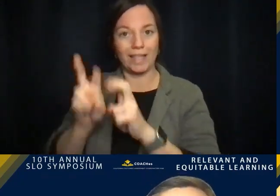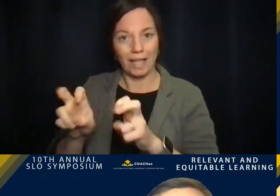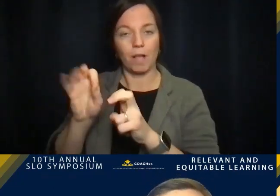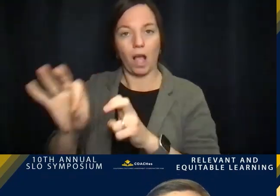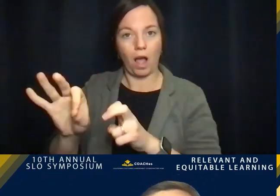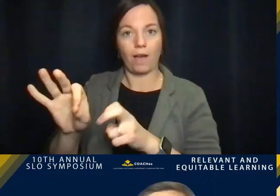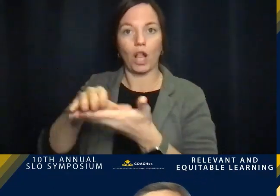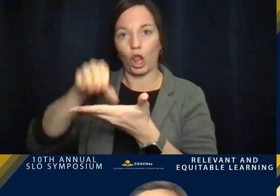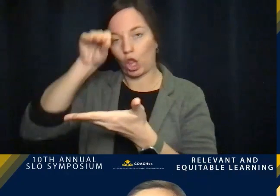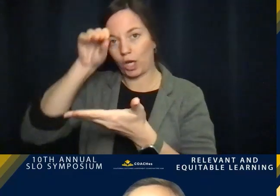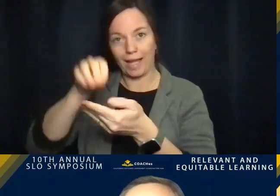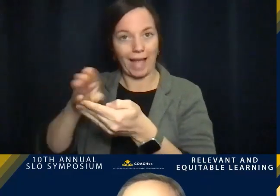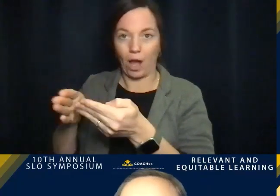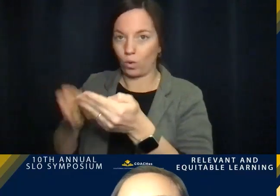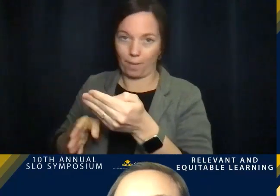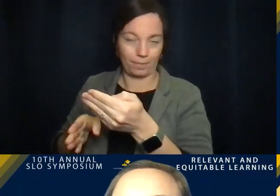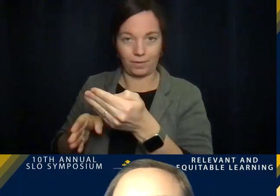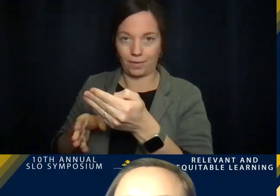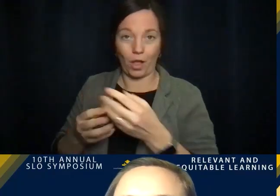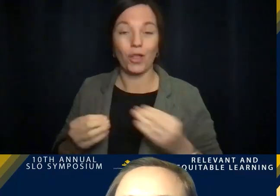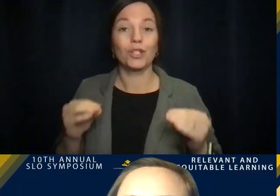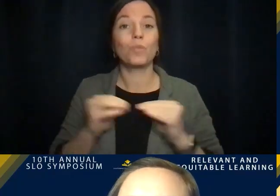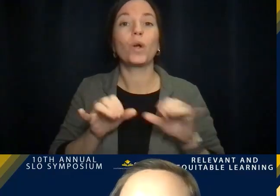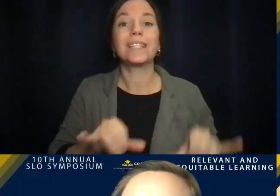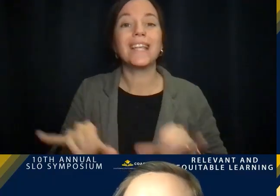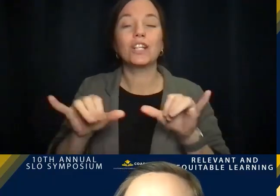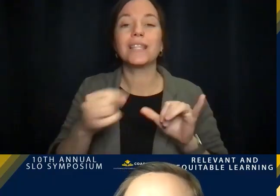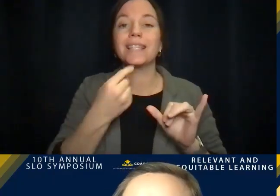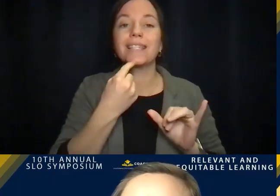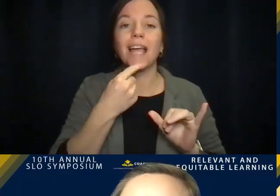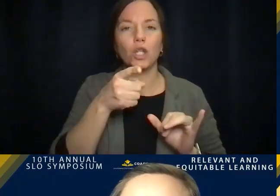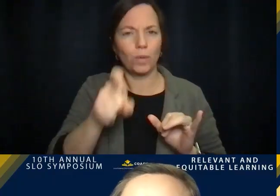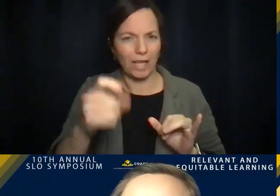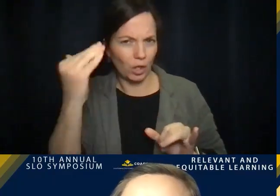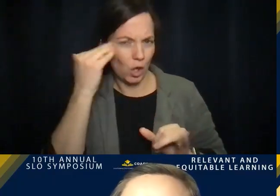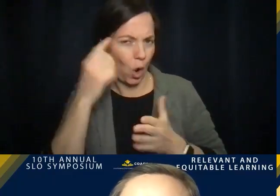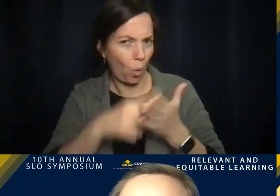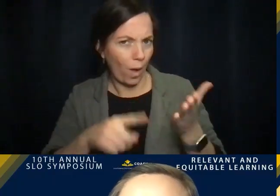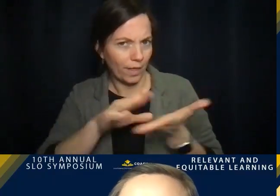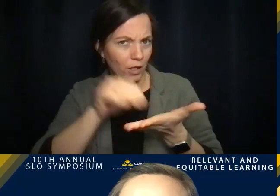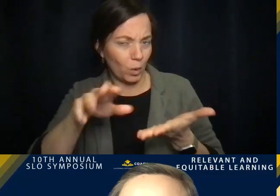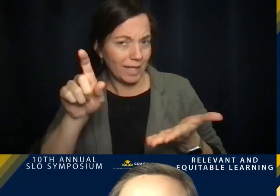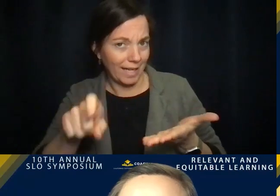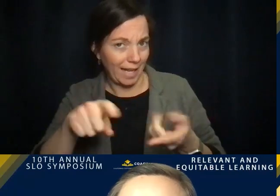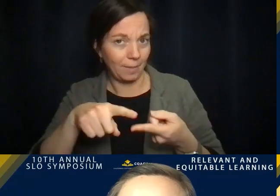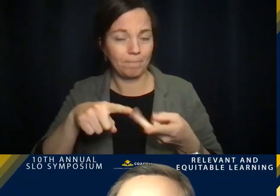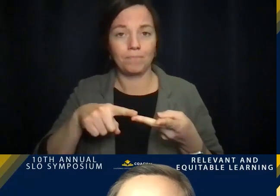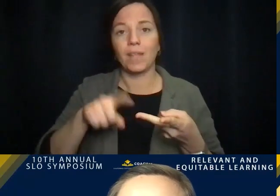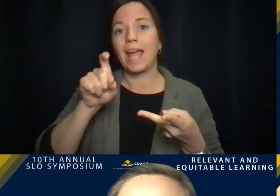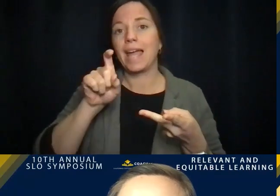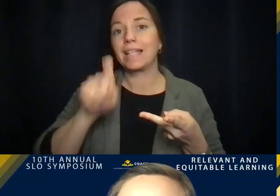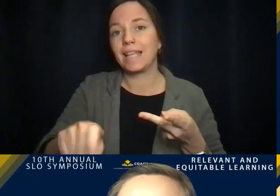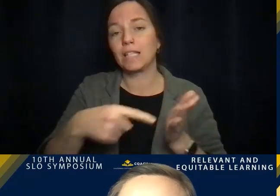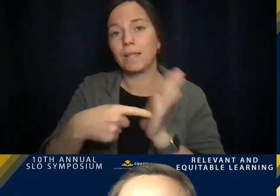outcomes. There are more standards that say you need to know what your students need. It needs to be reflected in